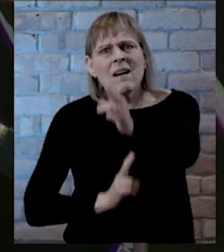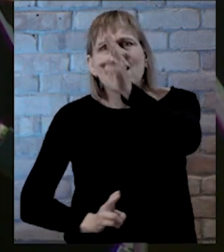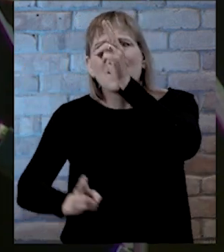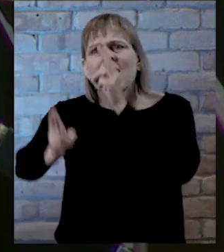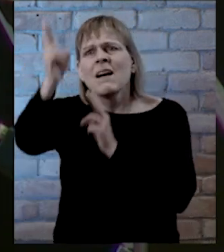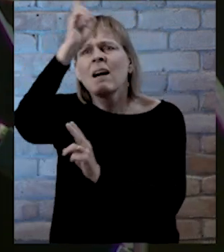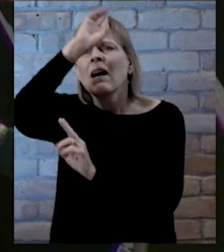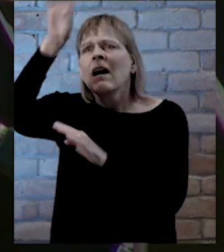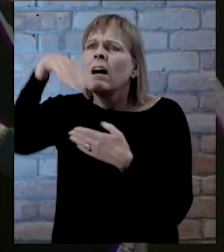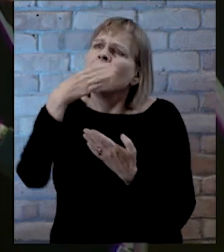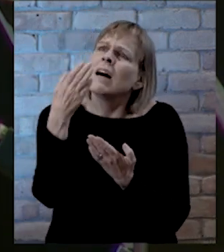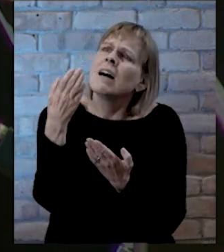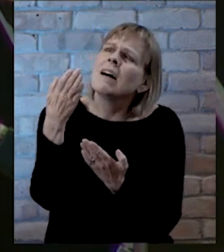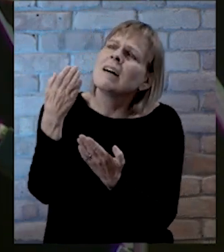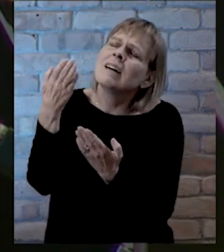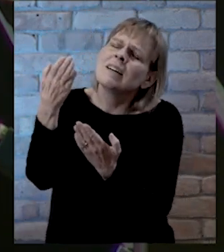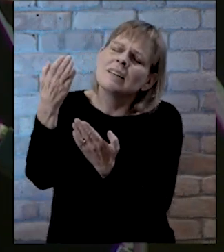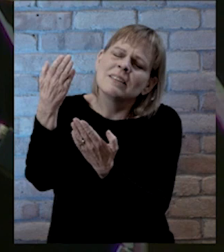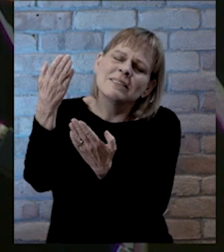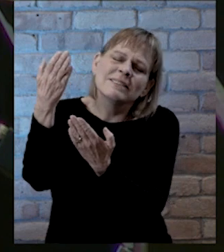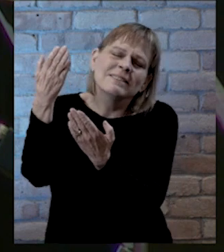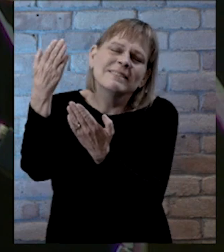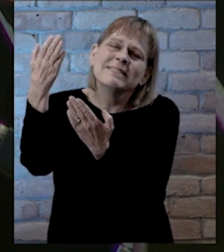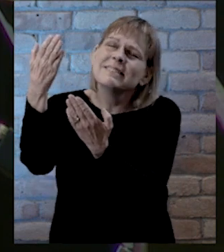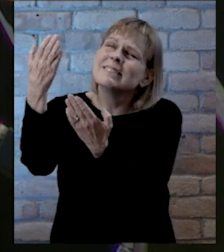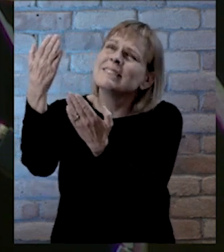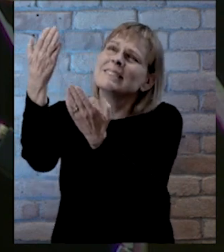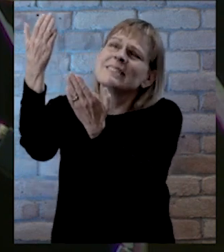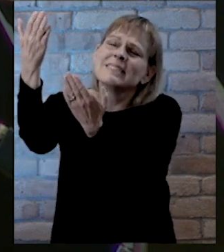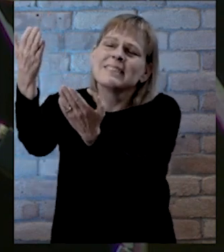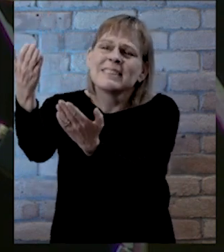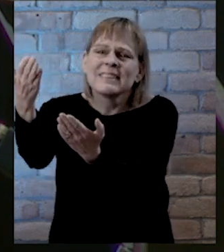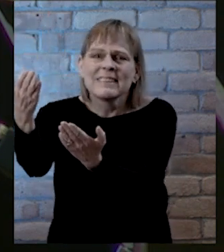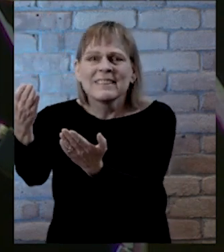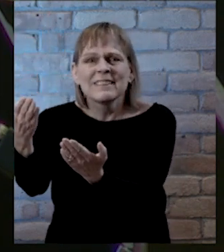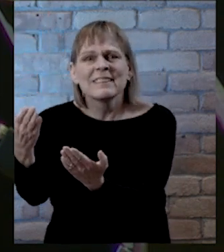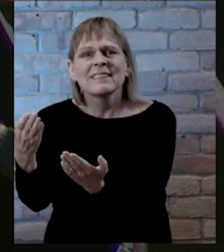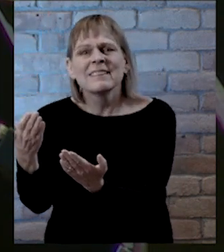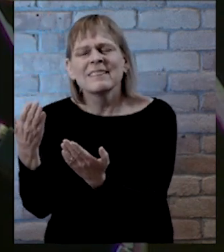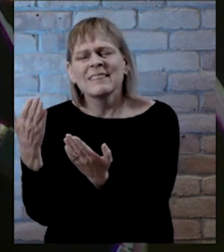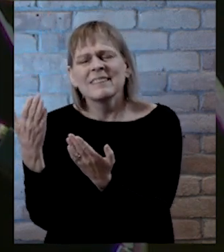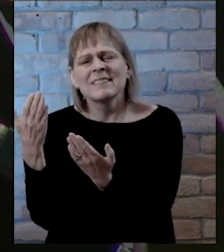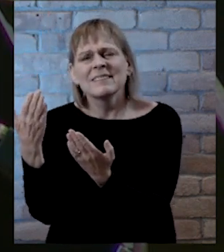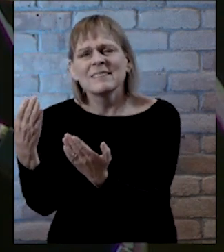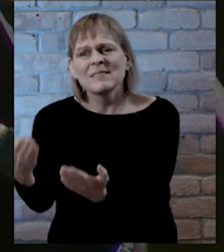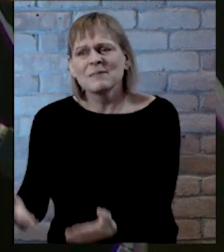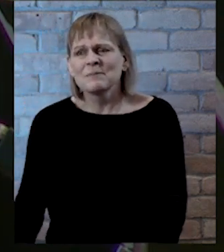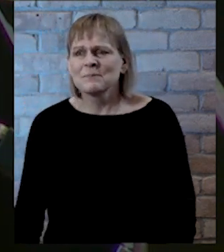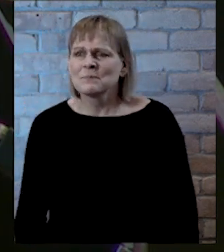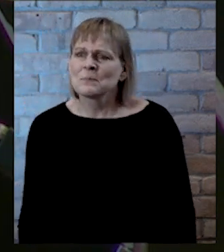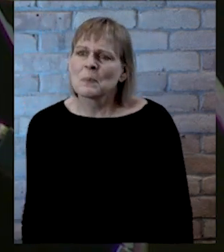presence. Every trophy will be laid out at His